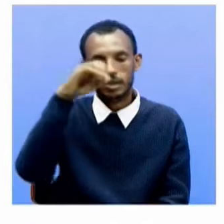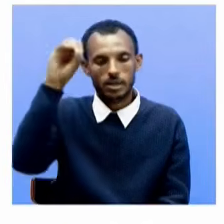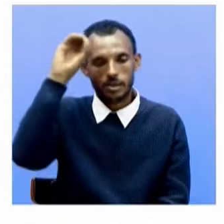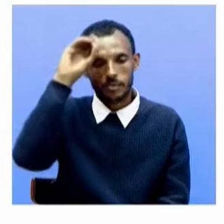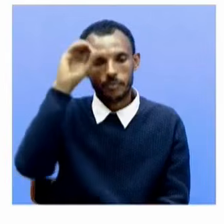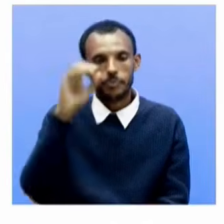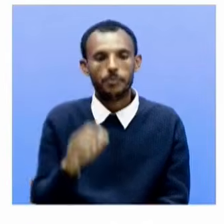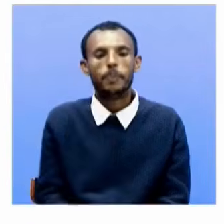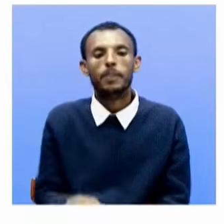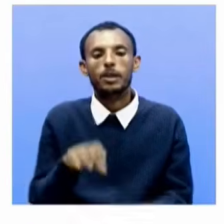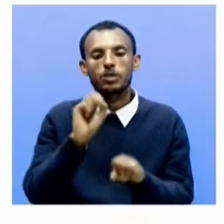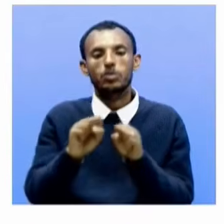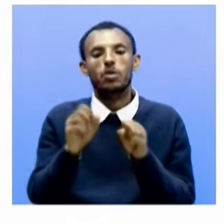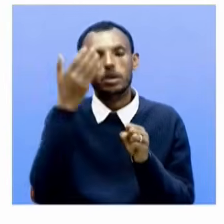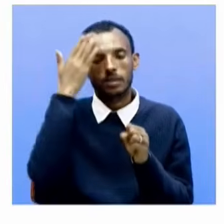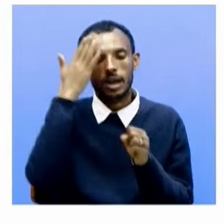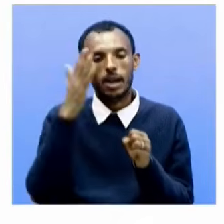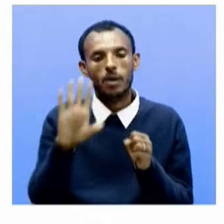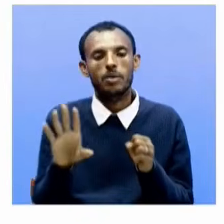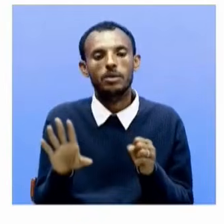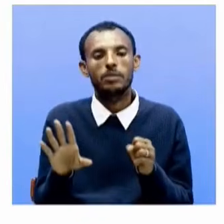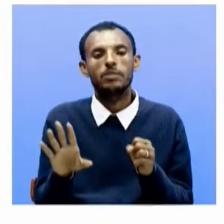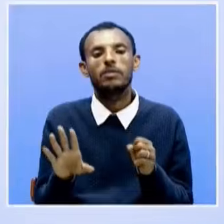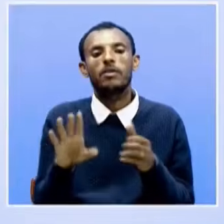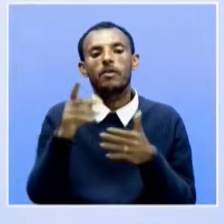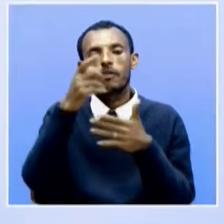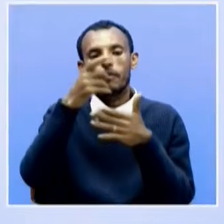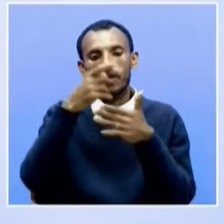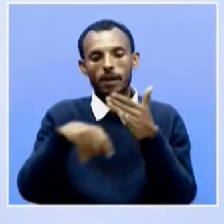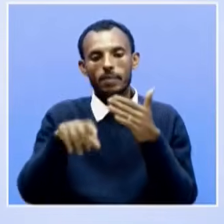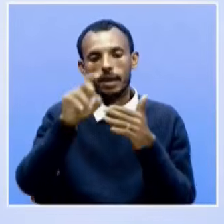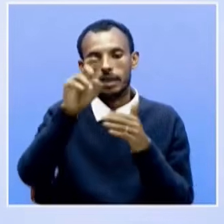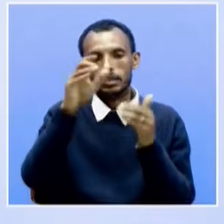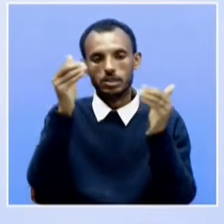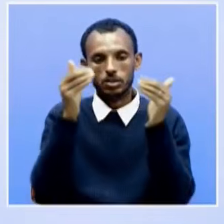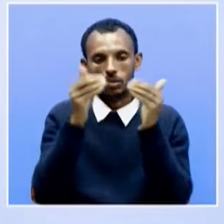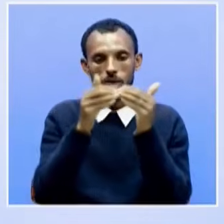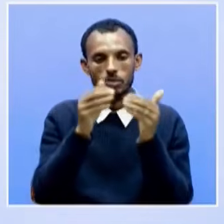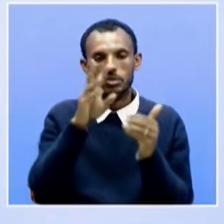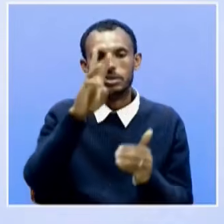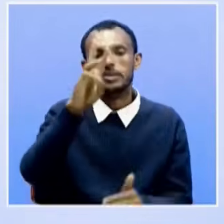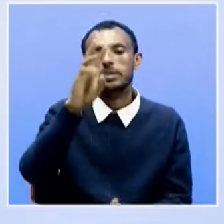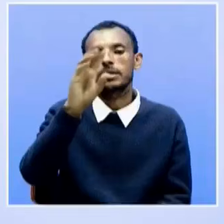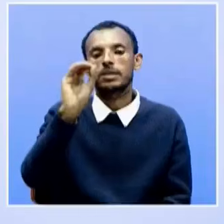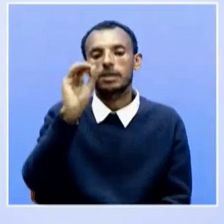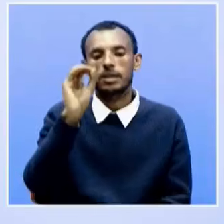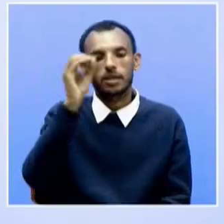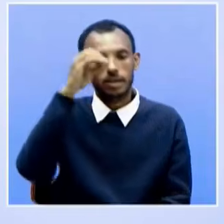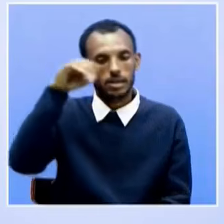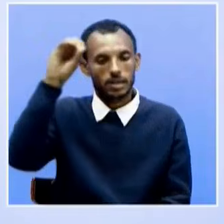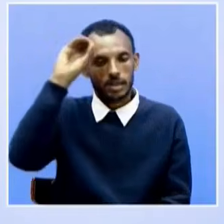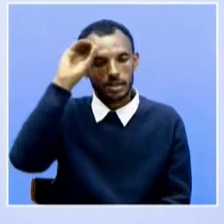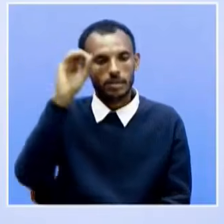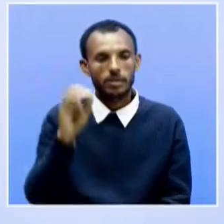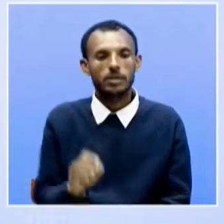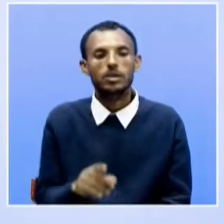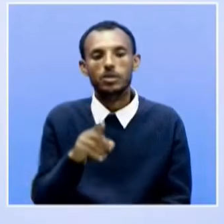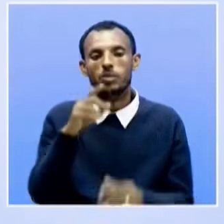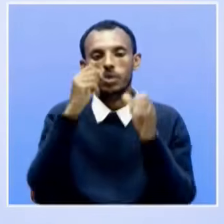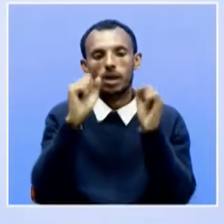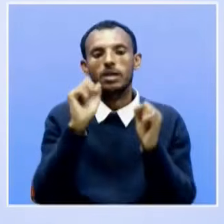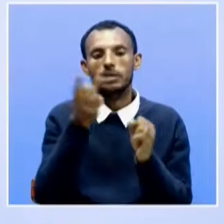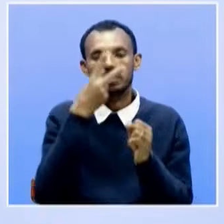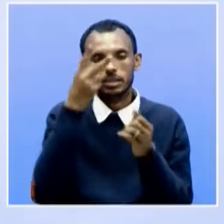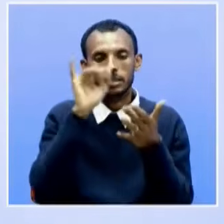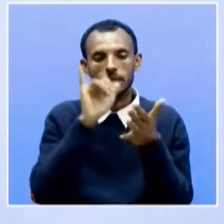degree. So the unknown variable that we have here is 60 degree. You can check